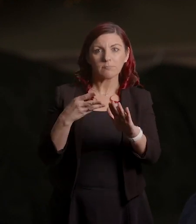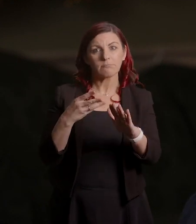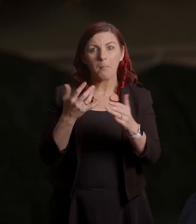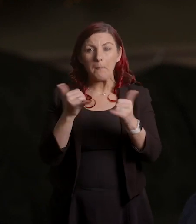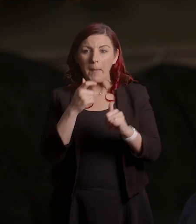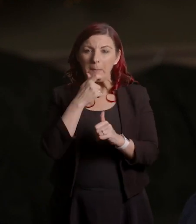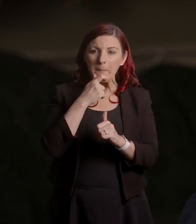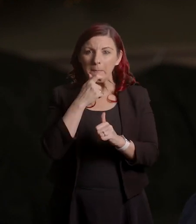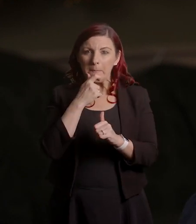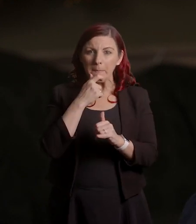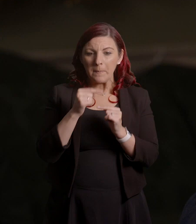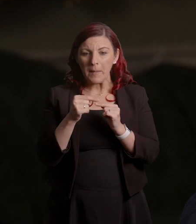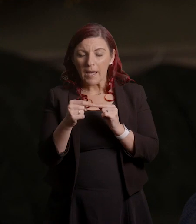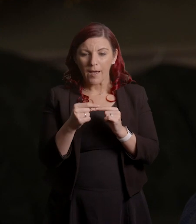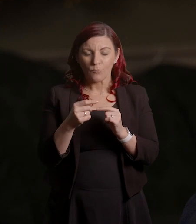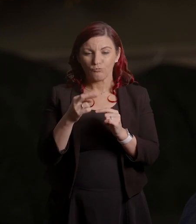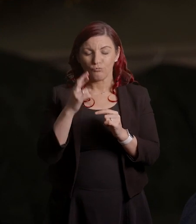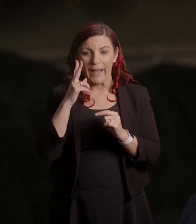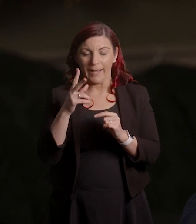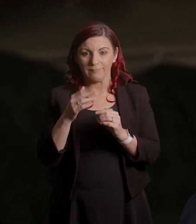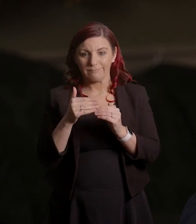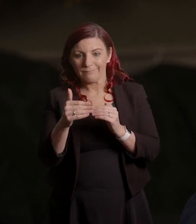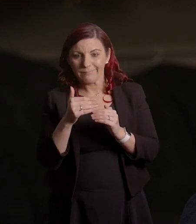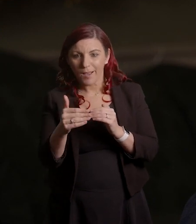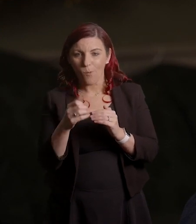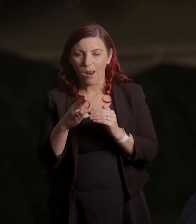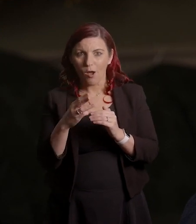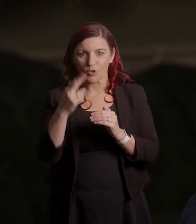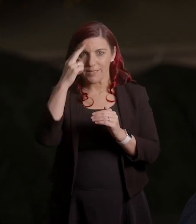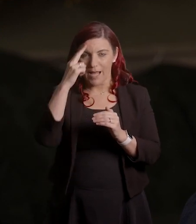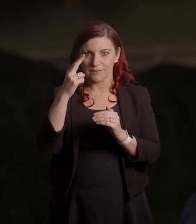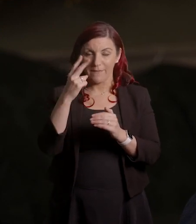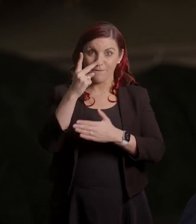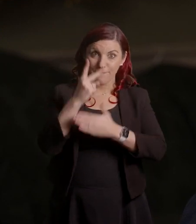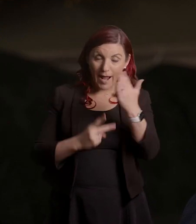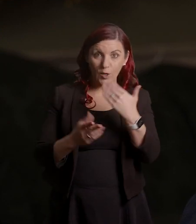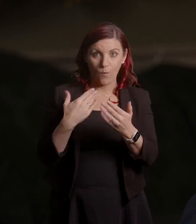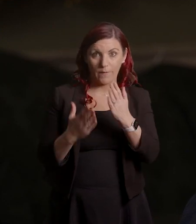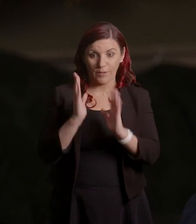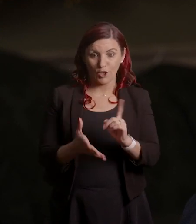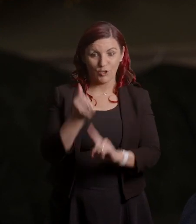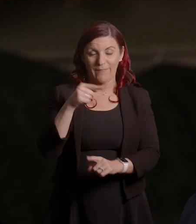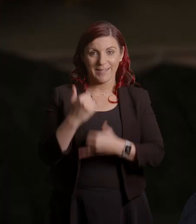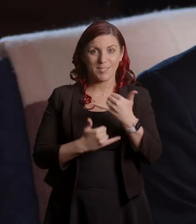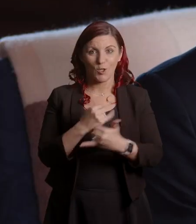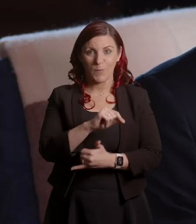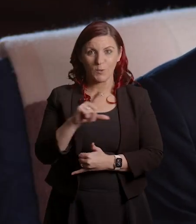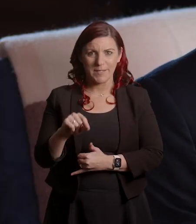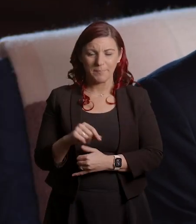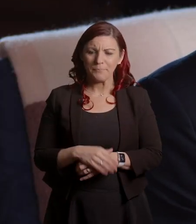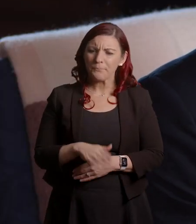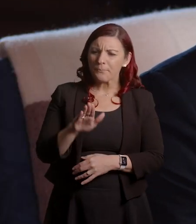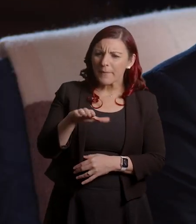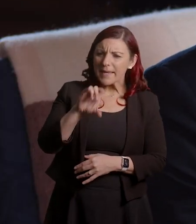know, maybe it'll only be in time that we'll really appreciate the value of what was achieved this year. Ciara, I